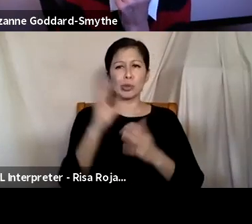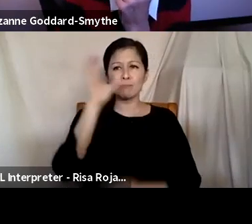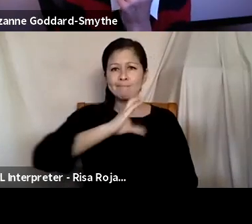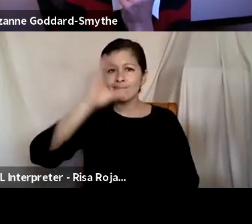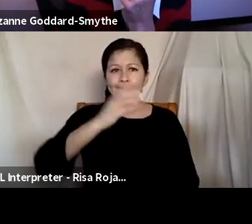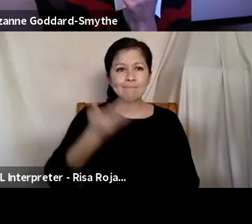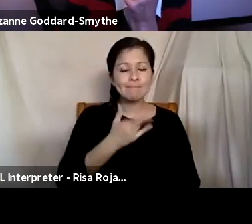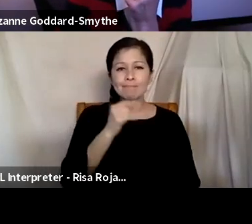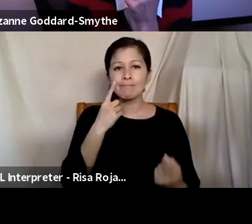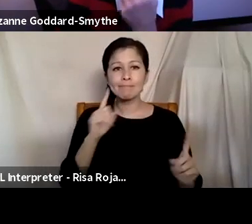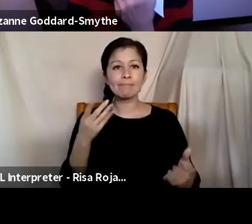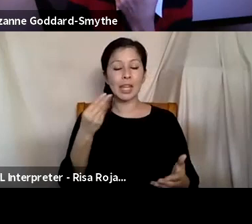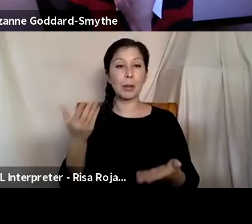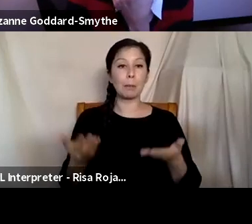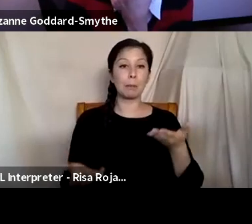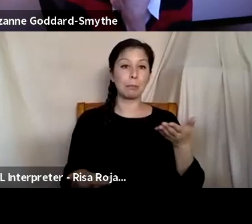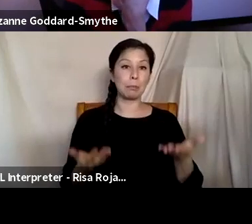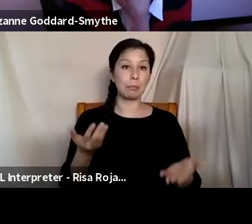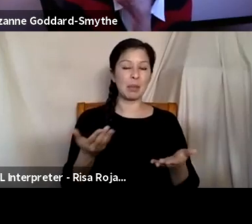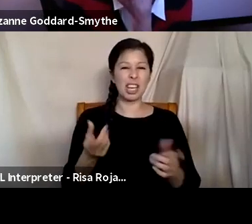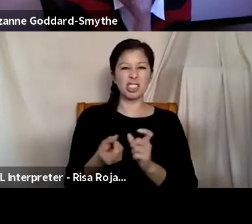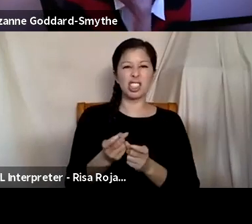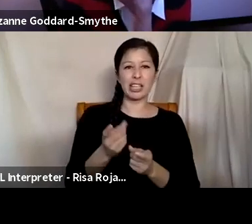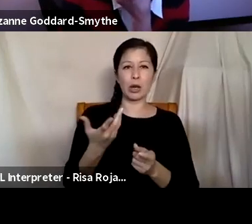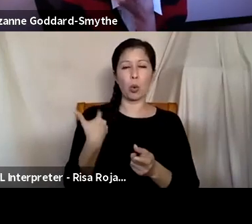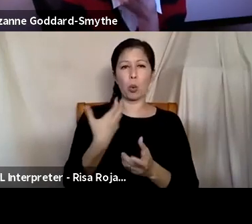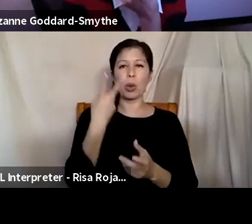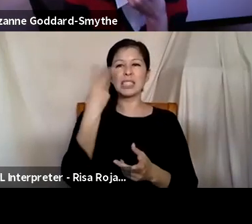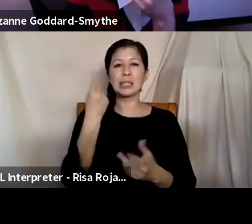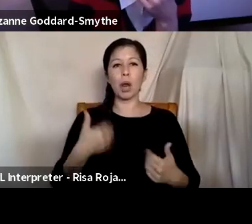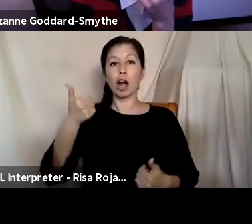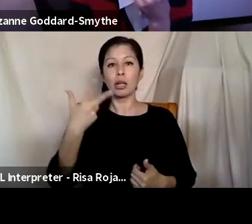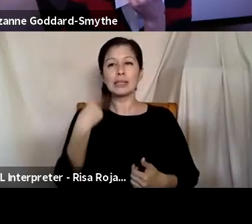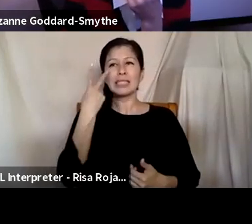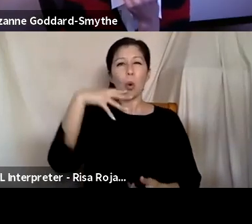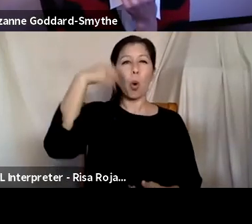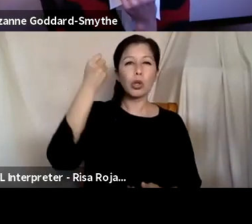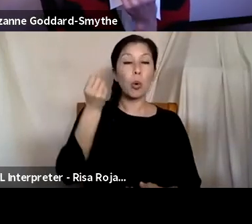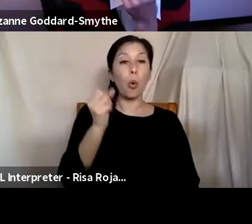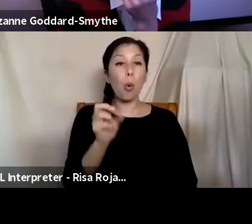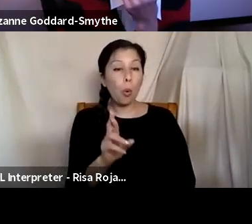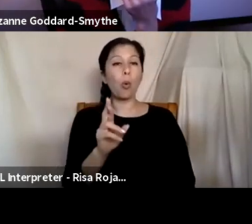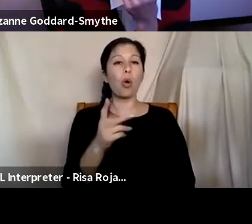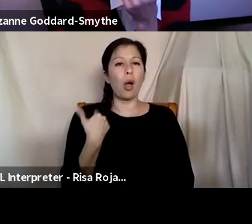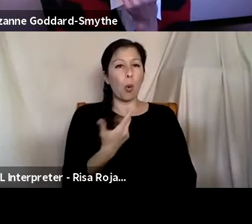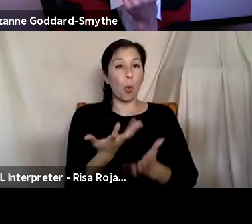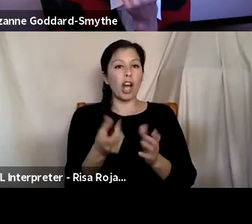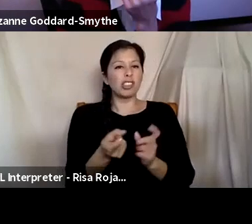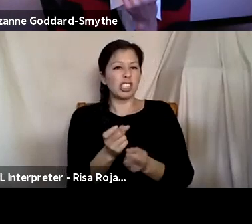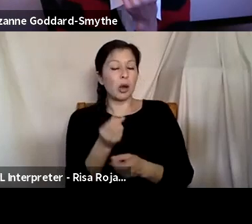and they we it just changed and evolved. We want to see someone younger, we want to see someone older, or very